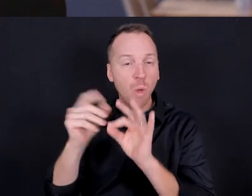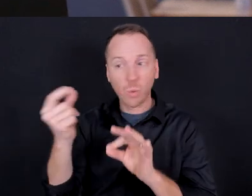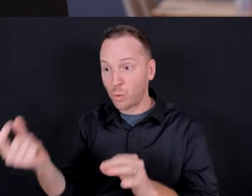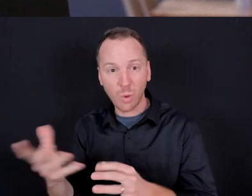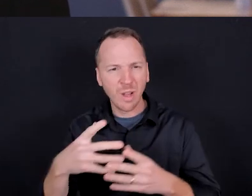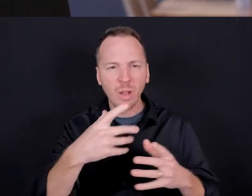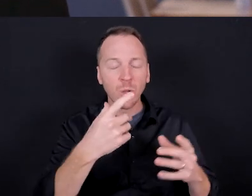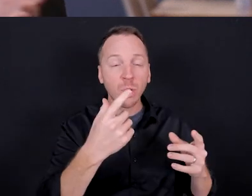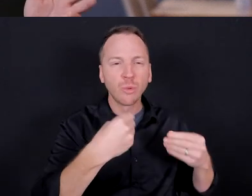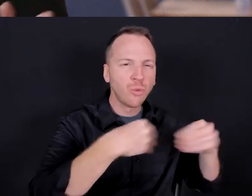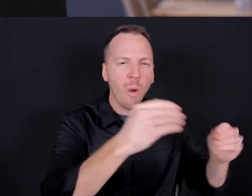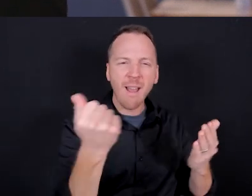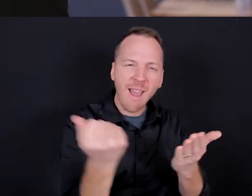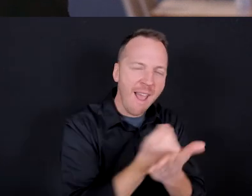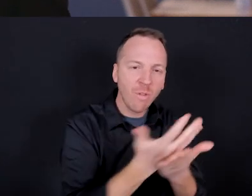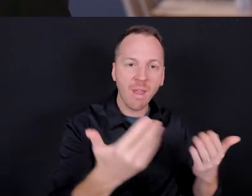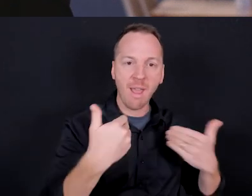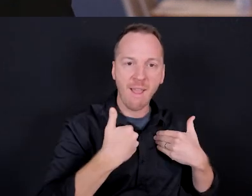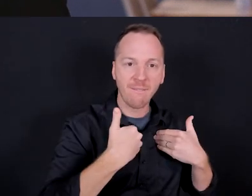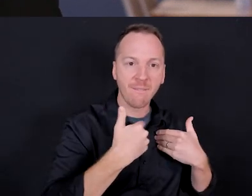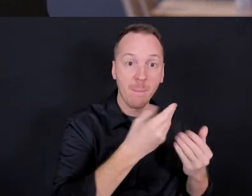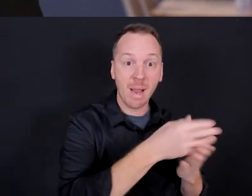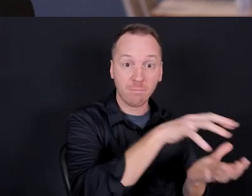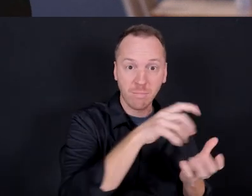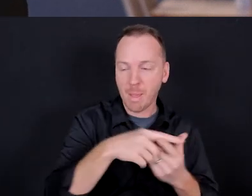away and sold everything he had and bought it.